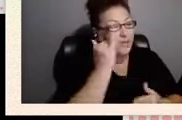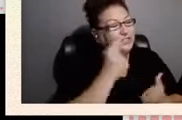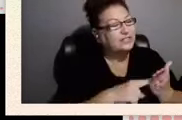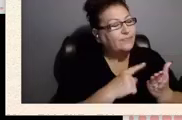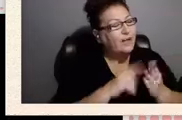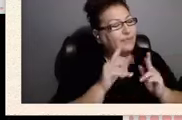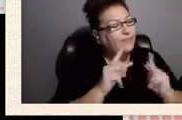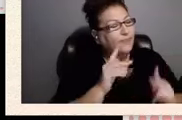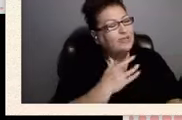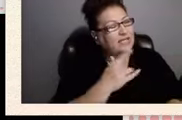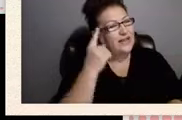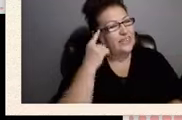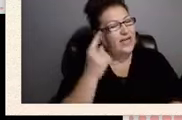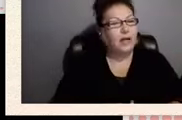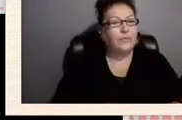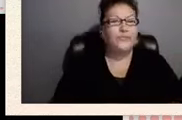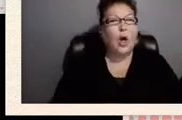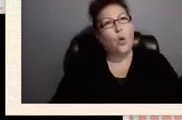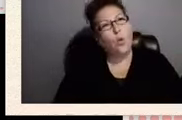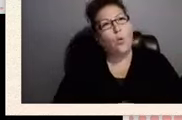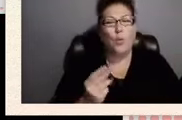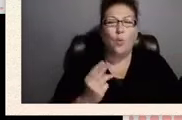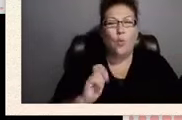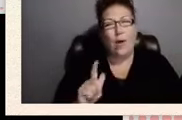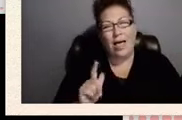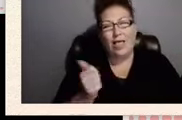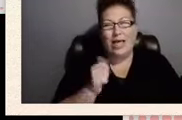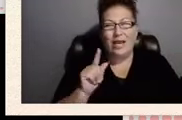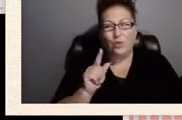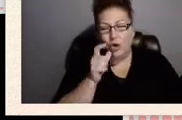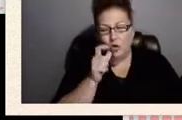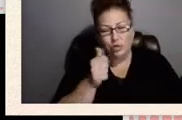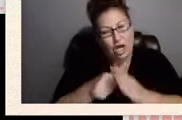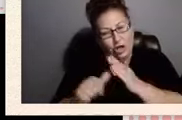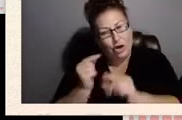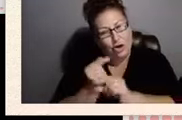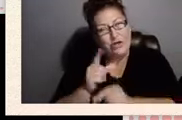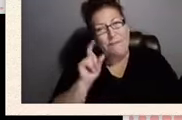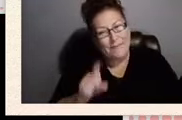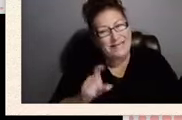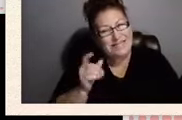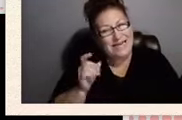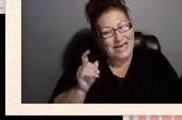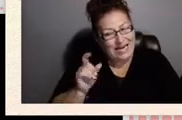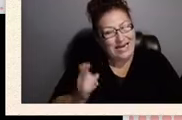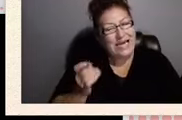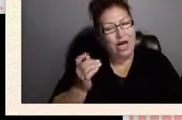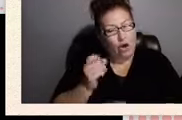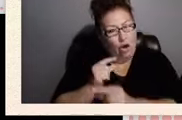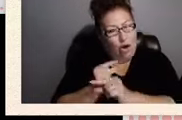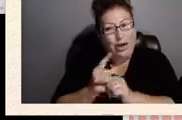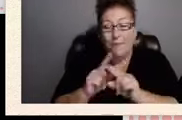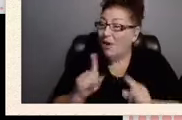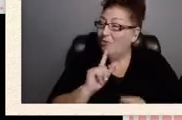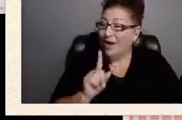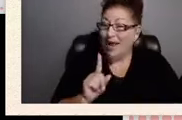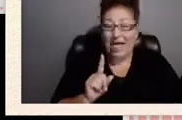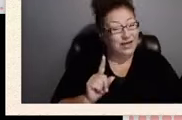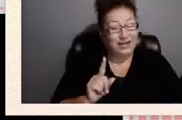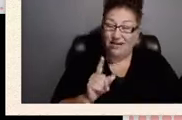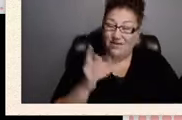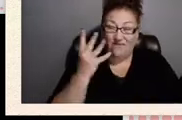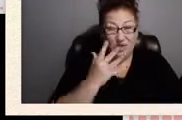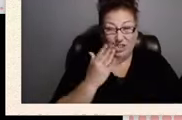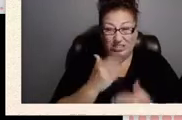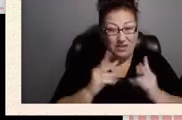think, oh, well, anybody under guardianship must need to be there. But the reality is that, unfortunately, some people like you,